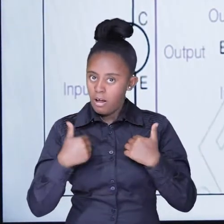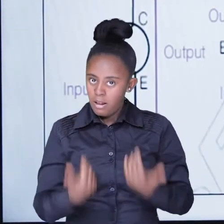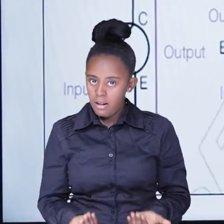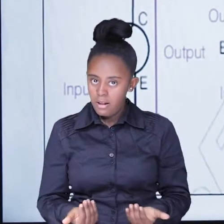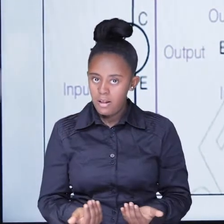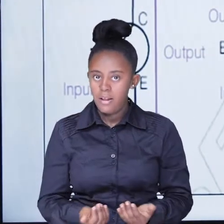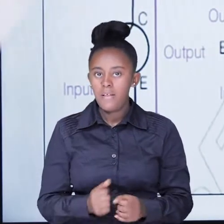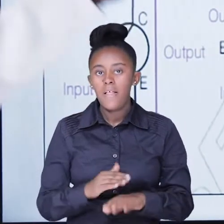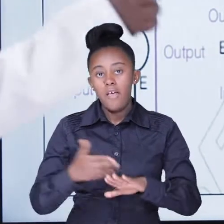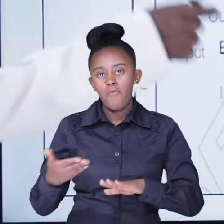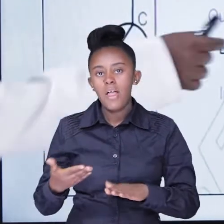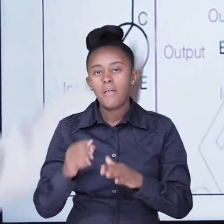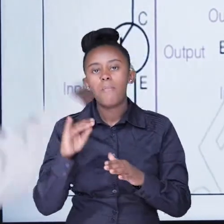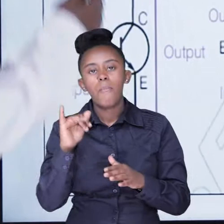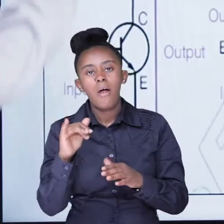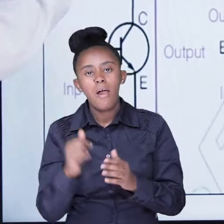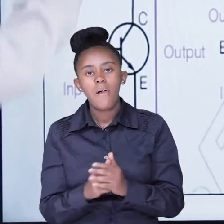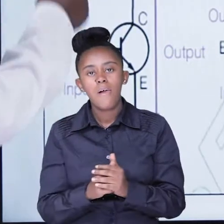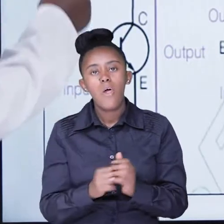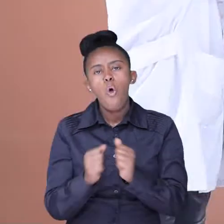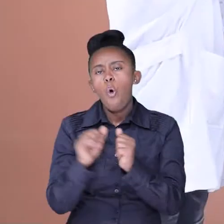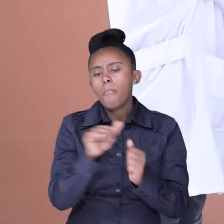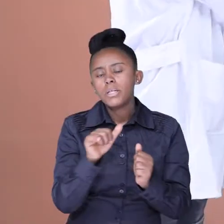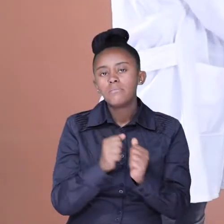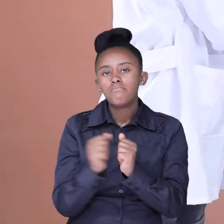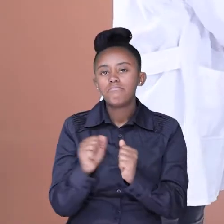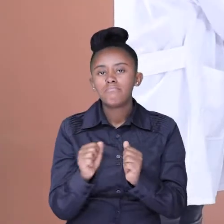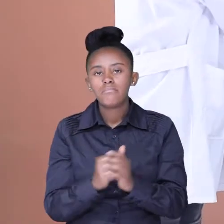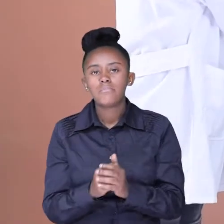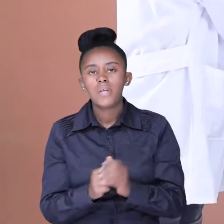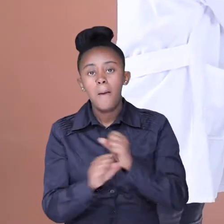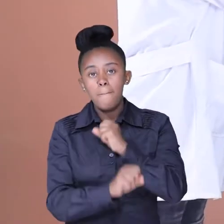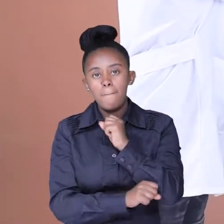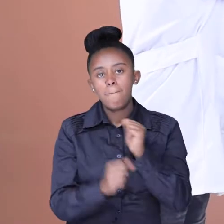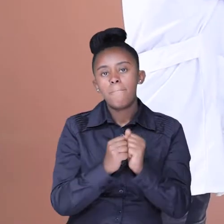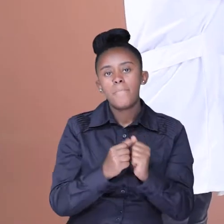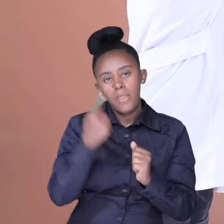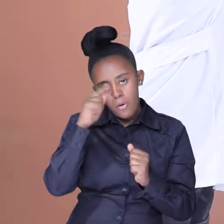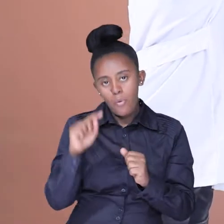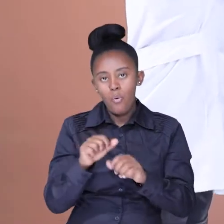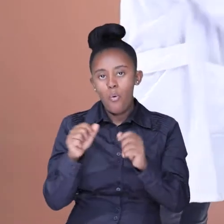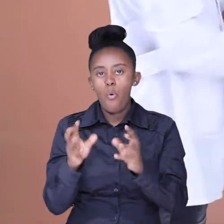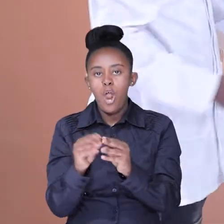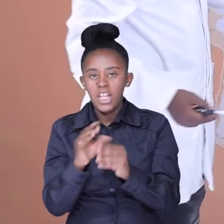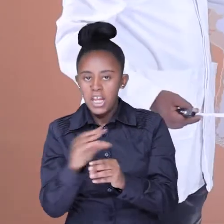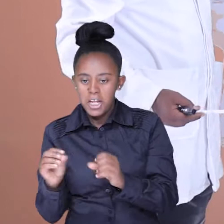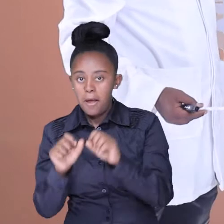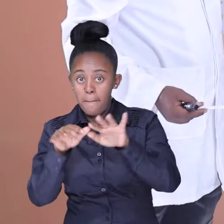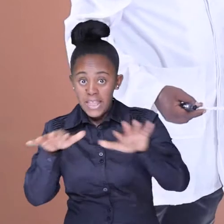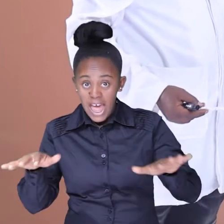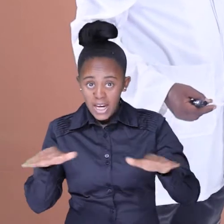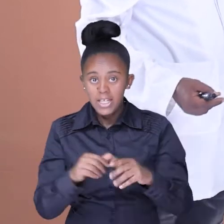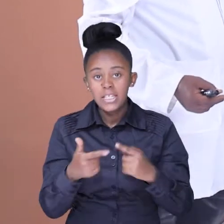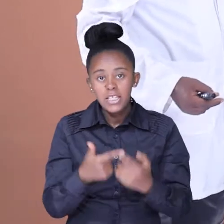is inevitable by be common to both. Then base is common for the collector and the emitter. If we take